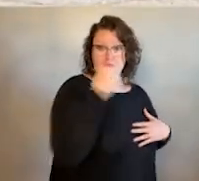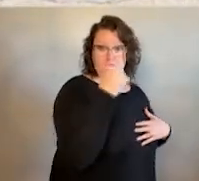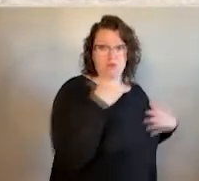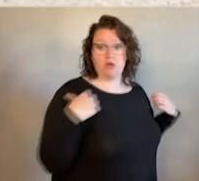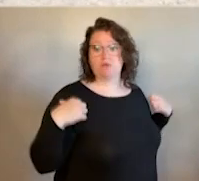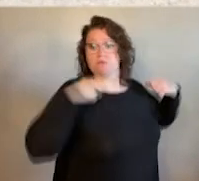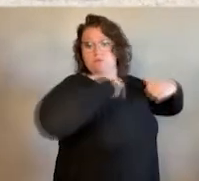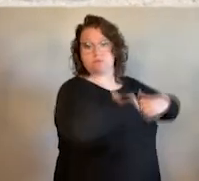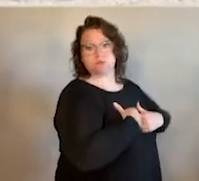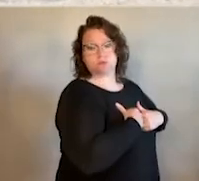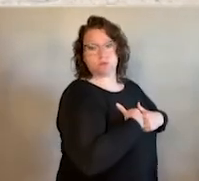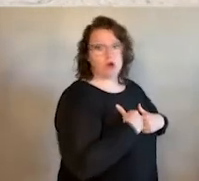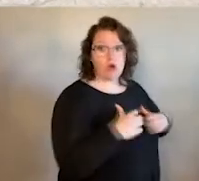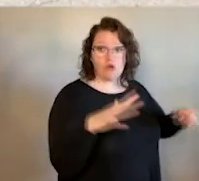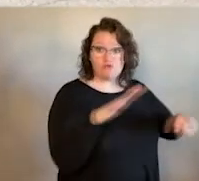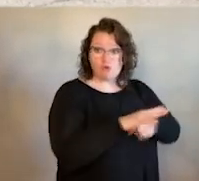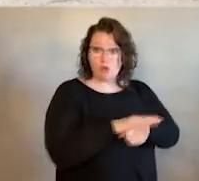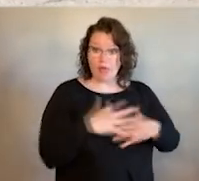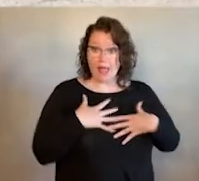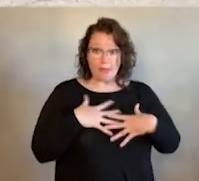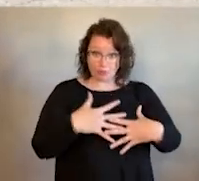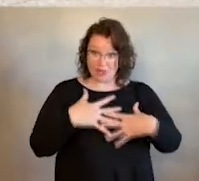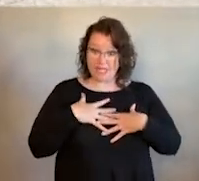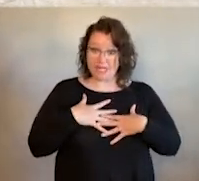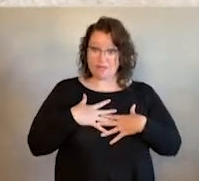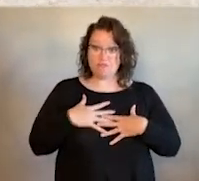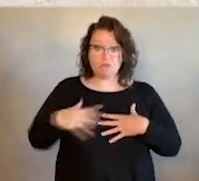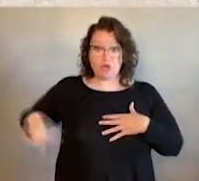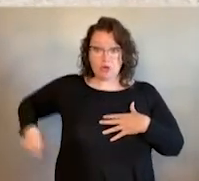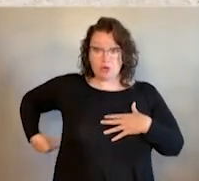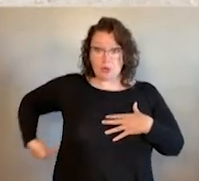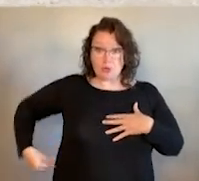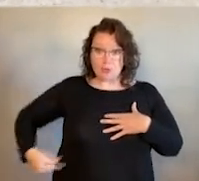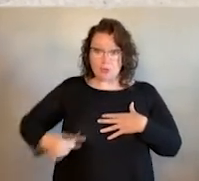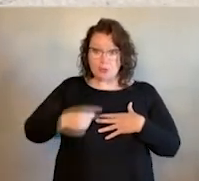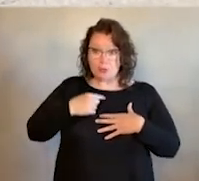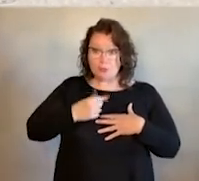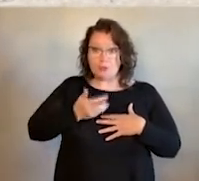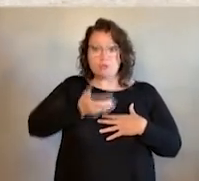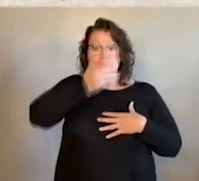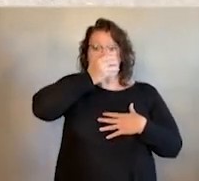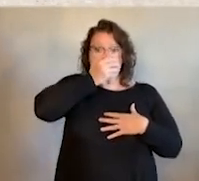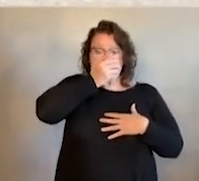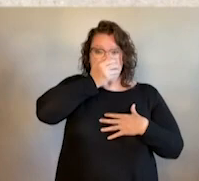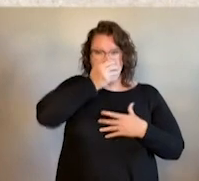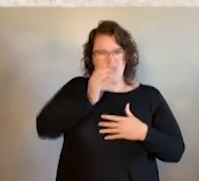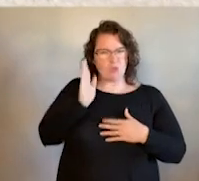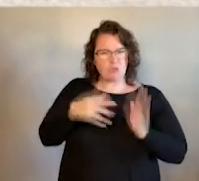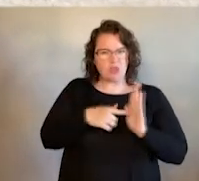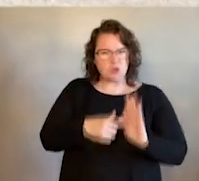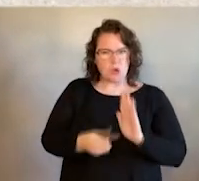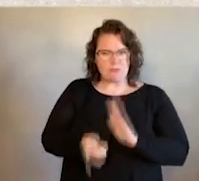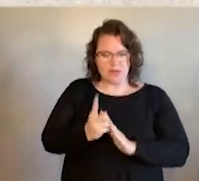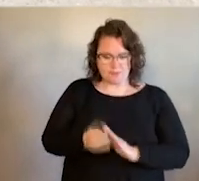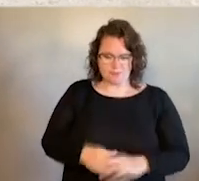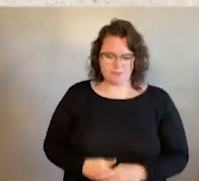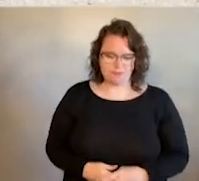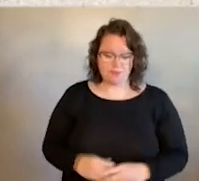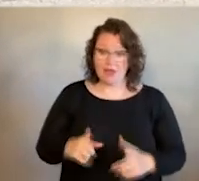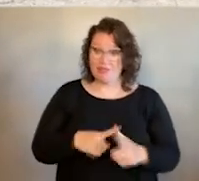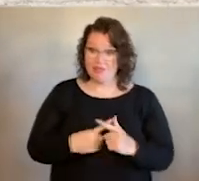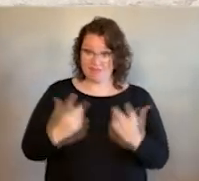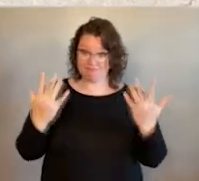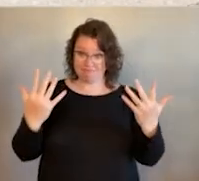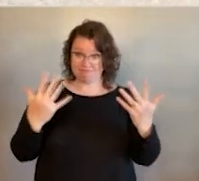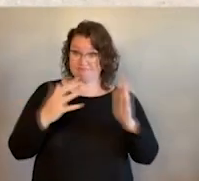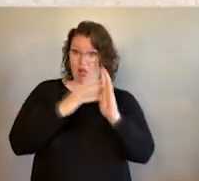what we use to breathe. And this is the mask that delivers it to our face. And I'm going to show you that in a minute. And then, of course, we've